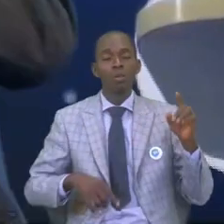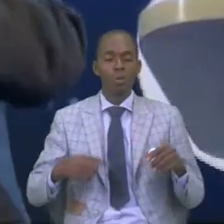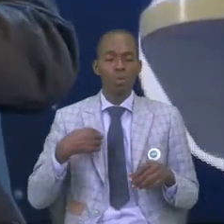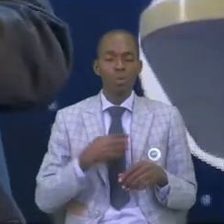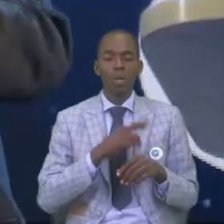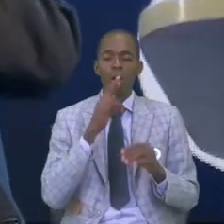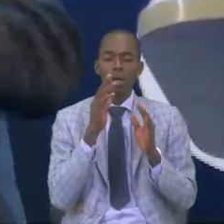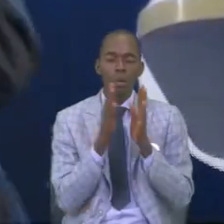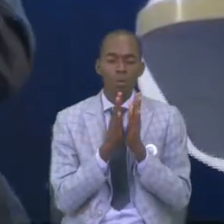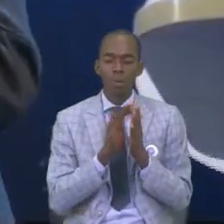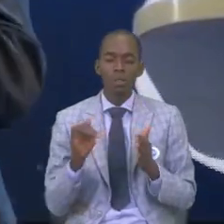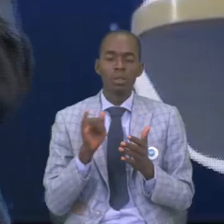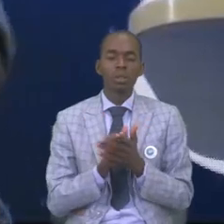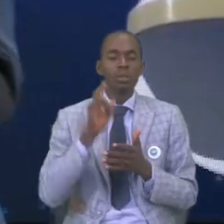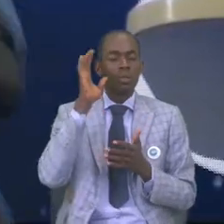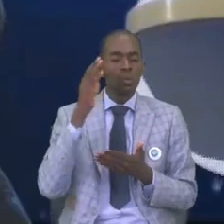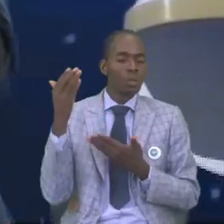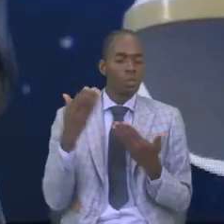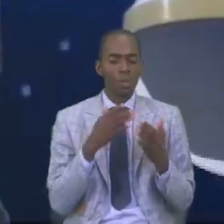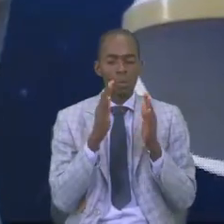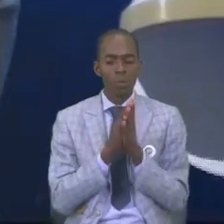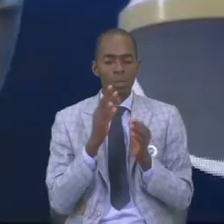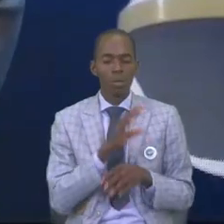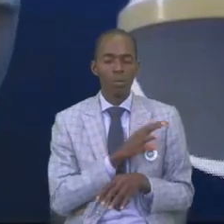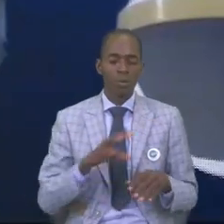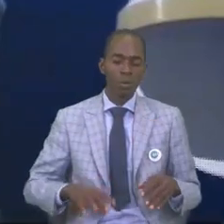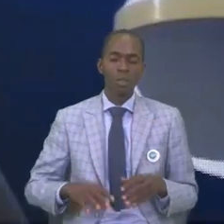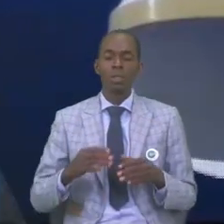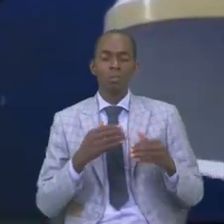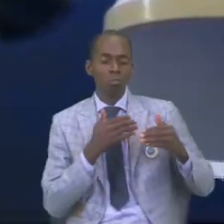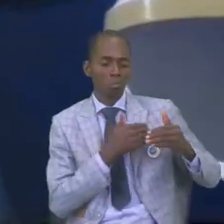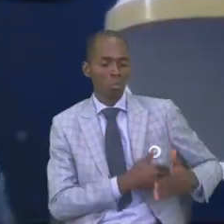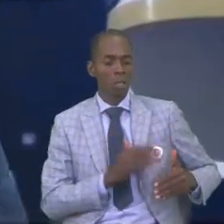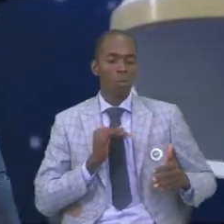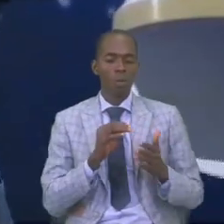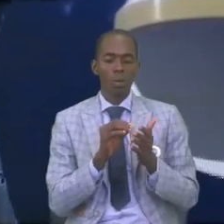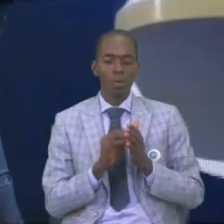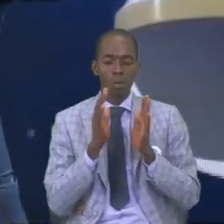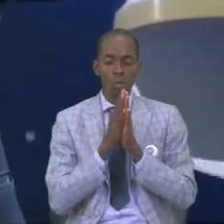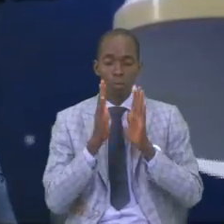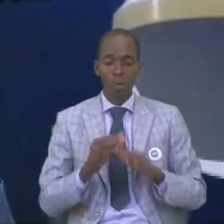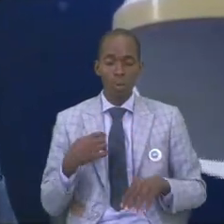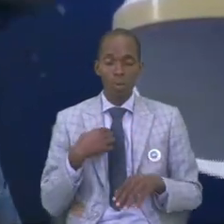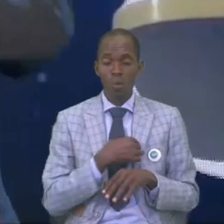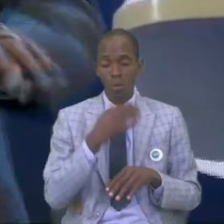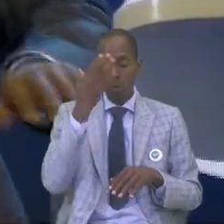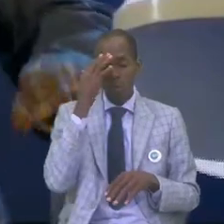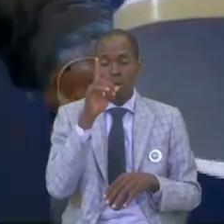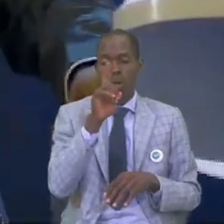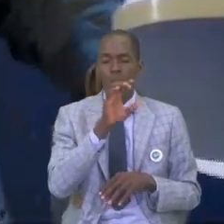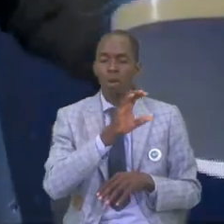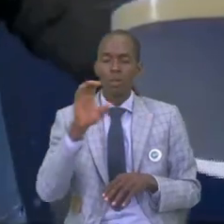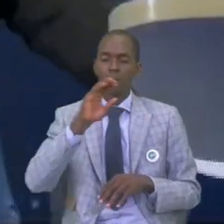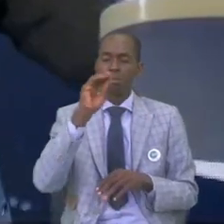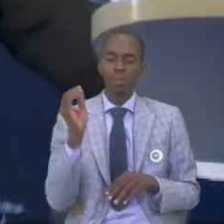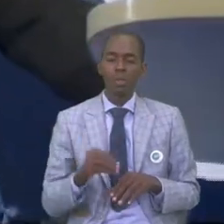and we bring the prayer of Christ beside our prayer. We know 100% we